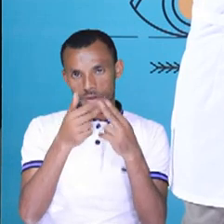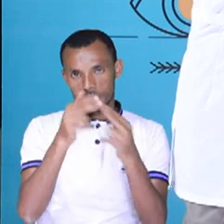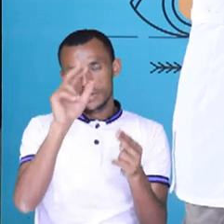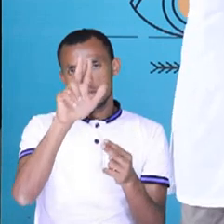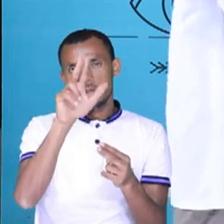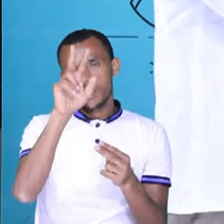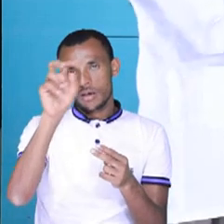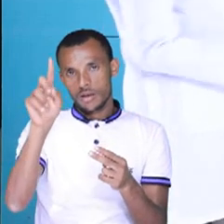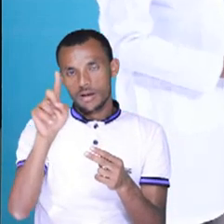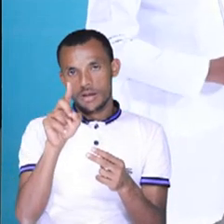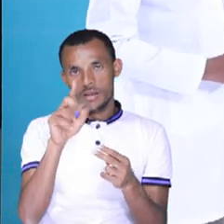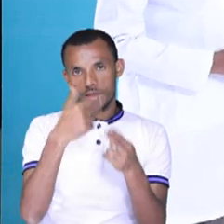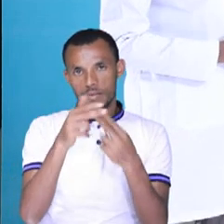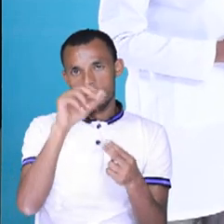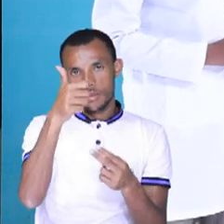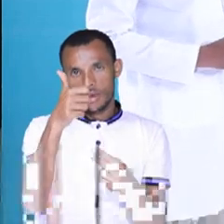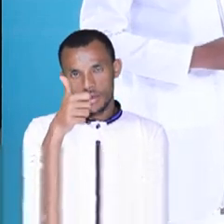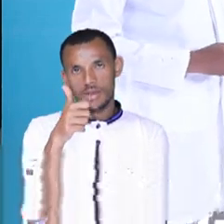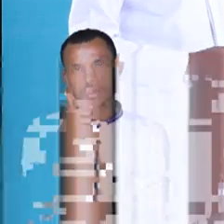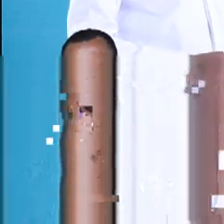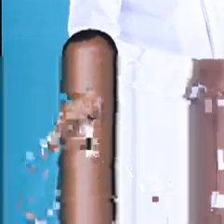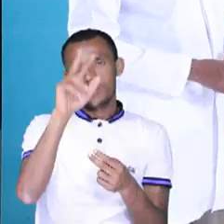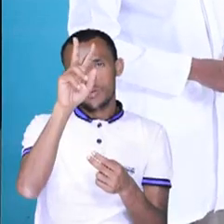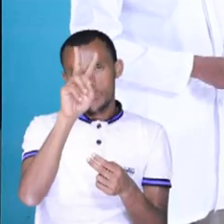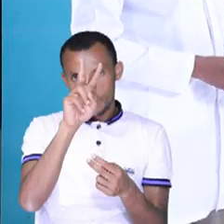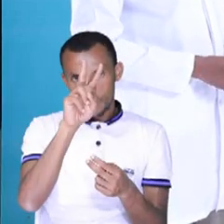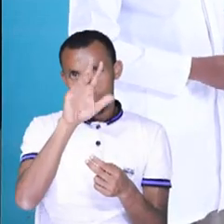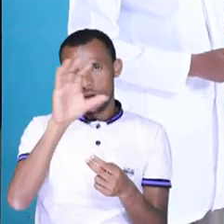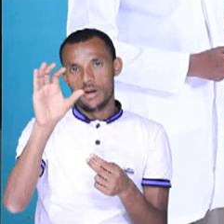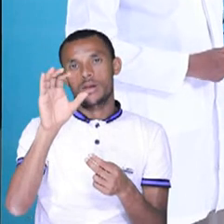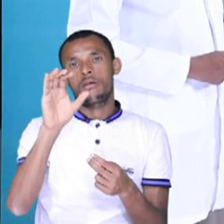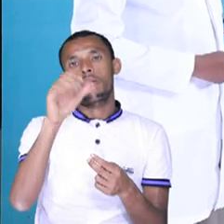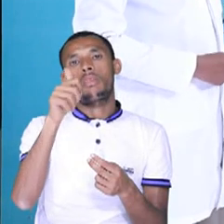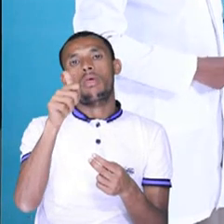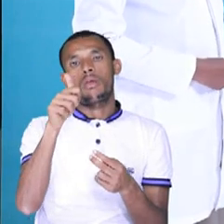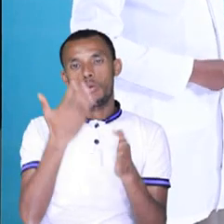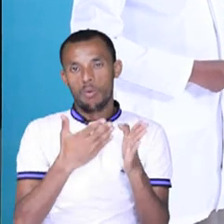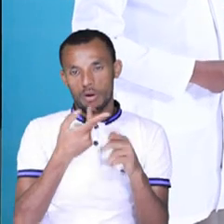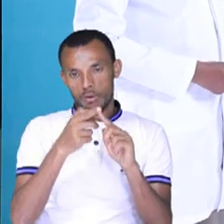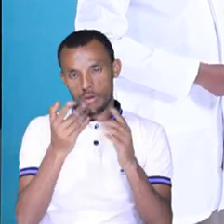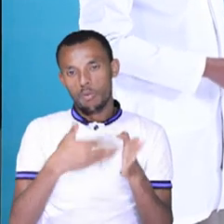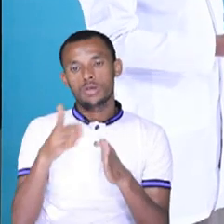3, 21. Times 10 to be equal to 210 different ways.